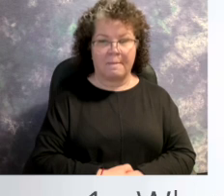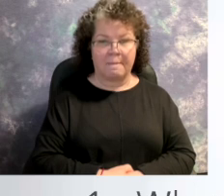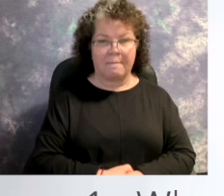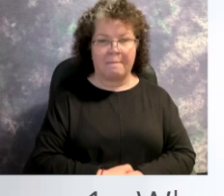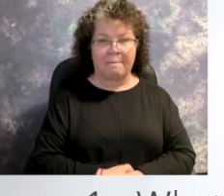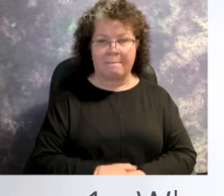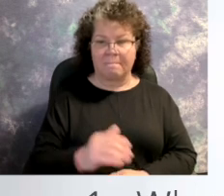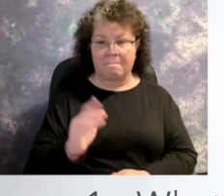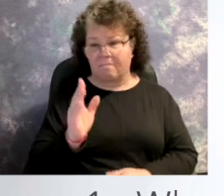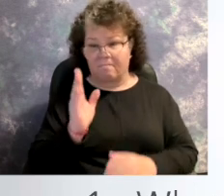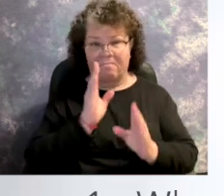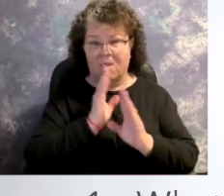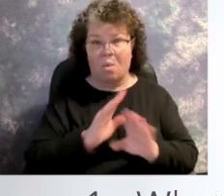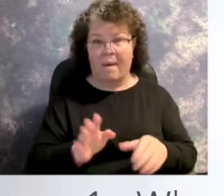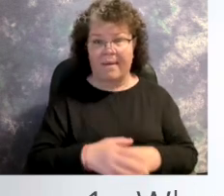Looks like we don't have any